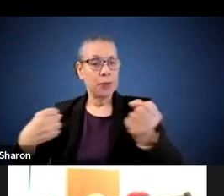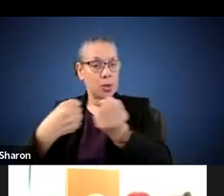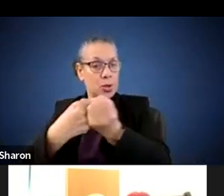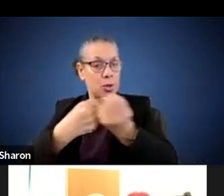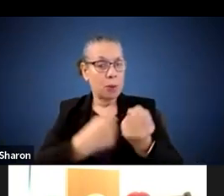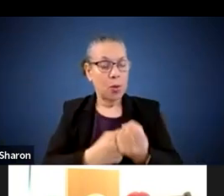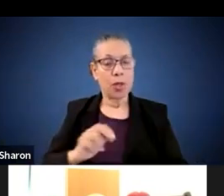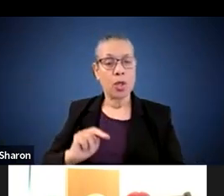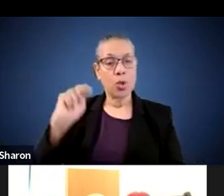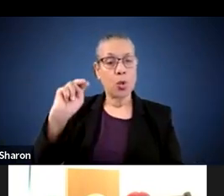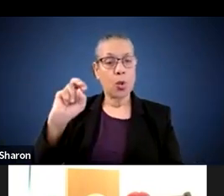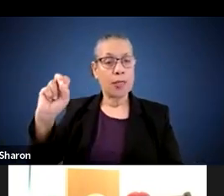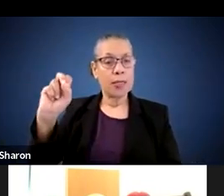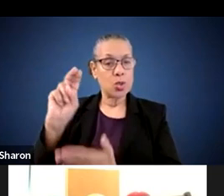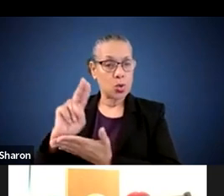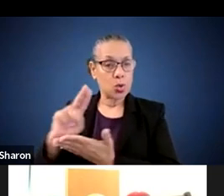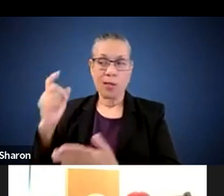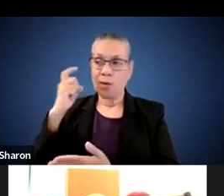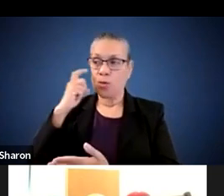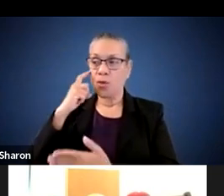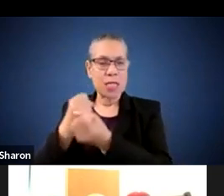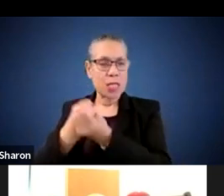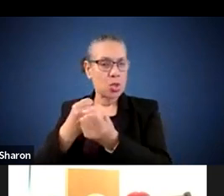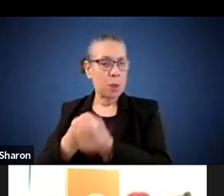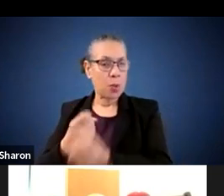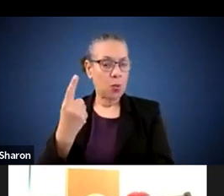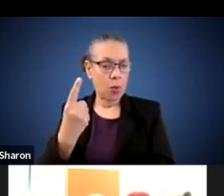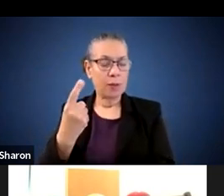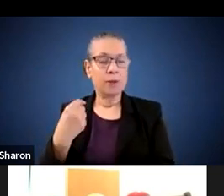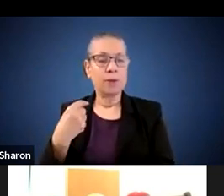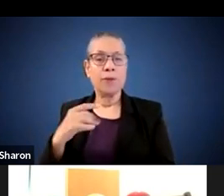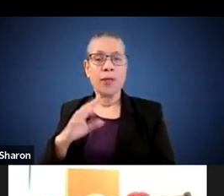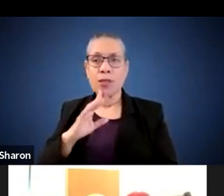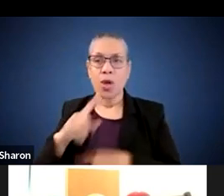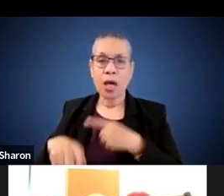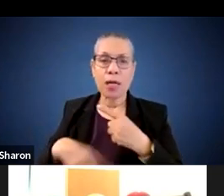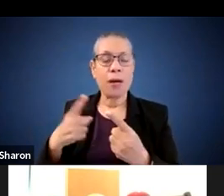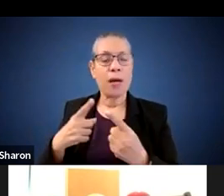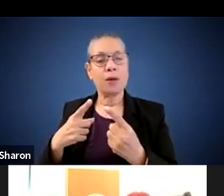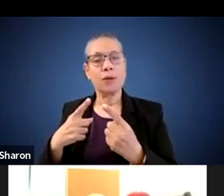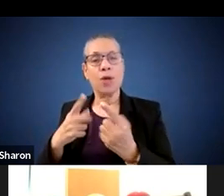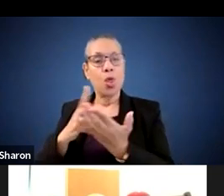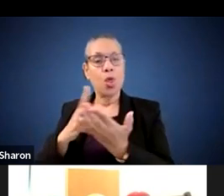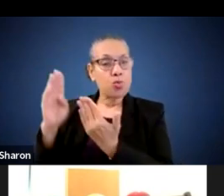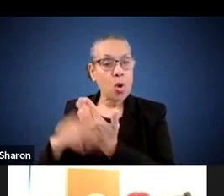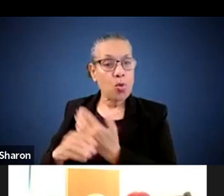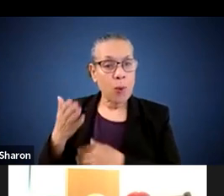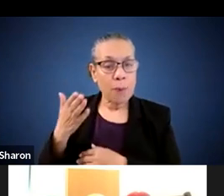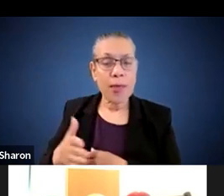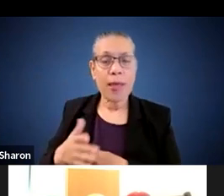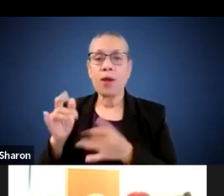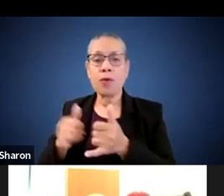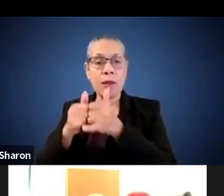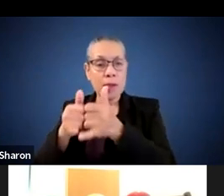northeastern for example recently just sponsored one they speak to the scholarships and the programs that they have within